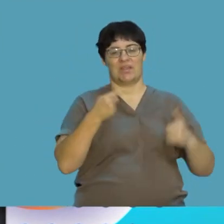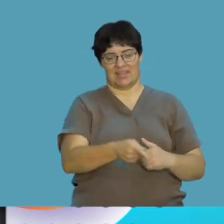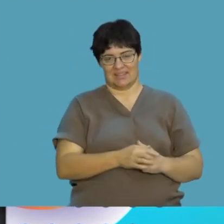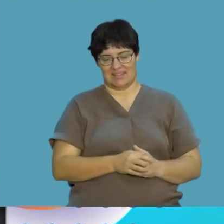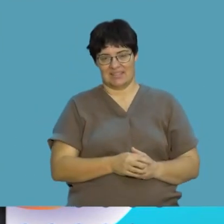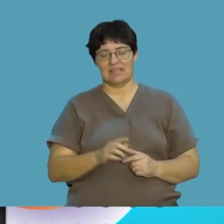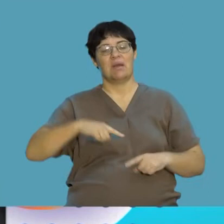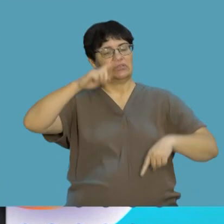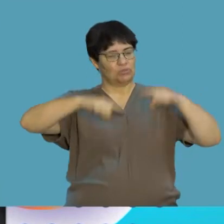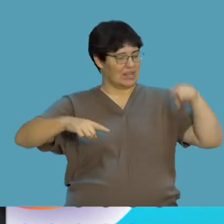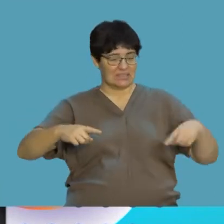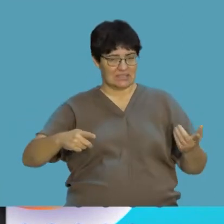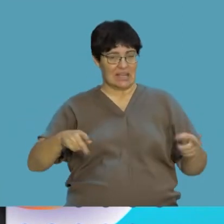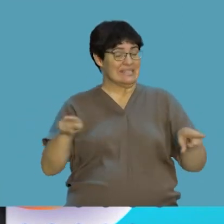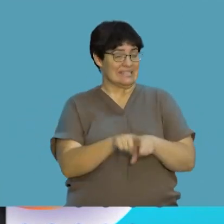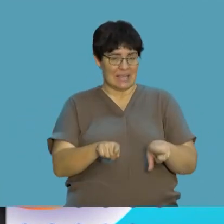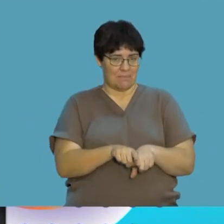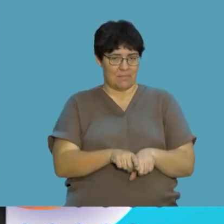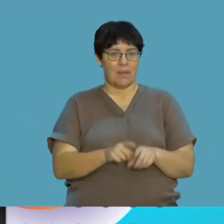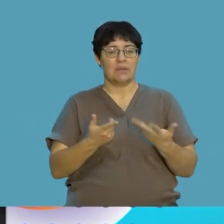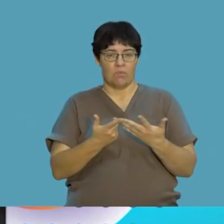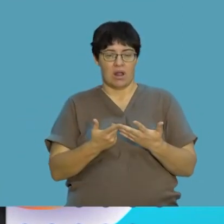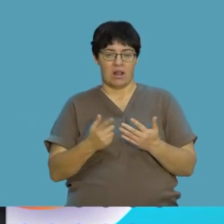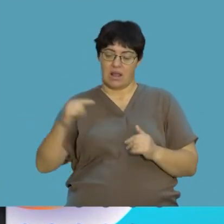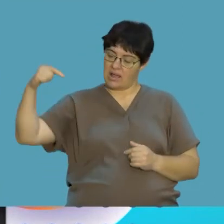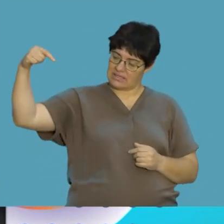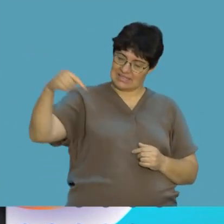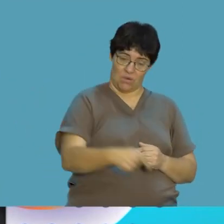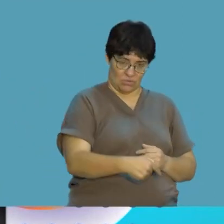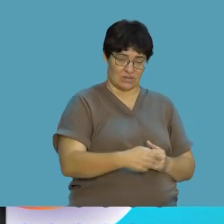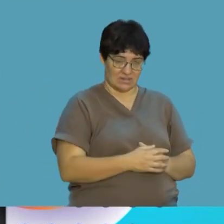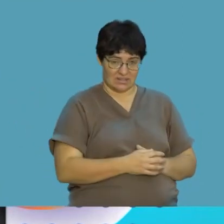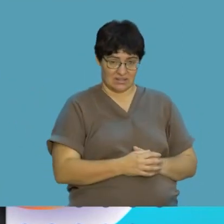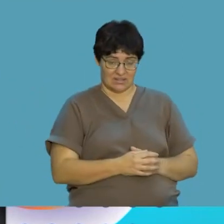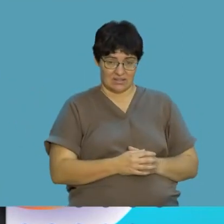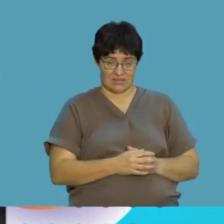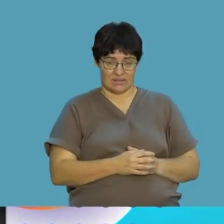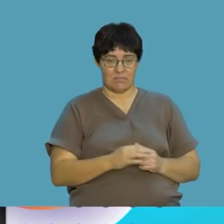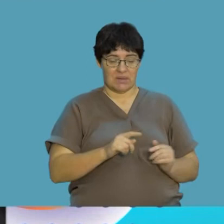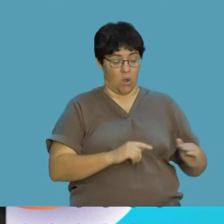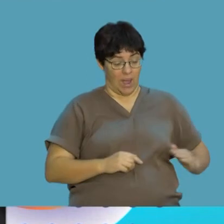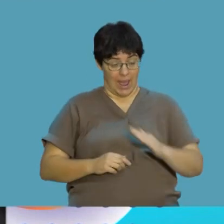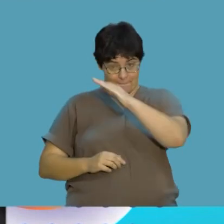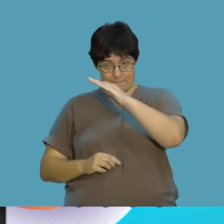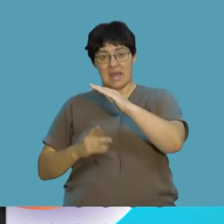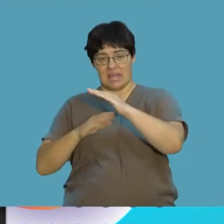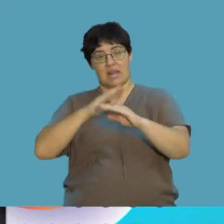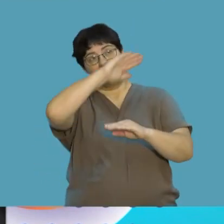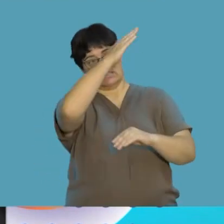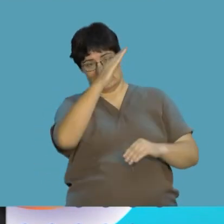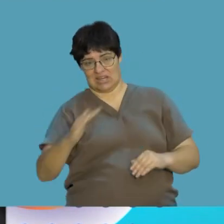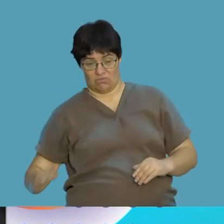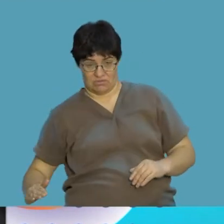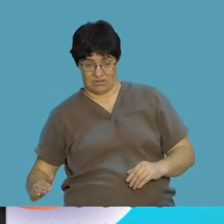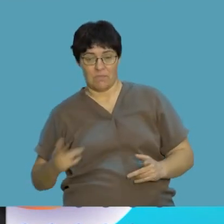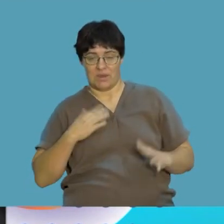may not necessarily be the same, but it's just that it will be a downward trend in terms of, you know, because you, instead of heating, you actually cooling.